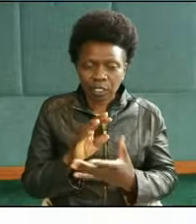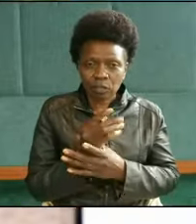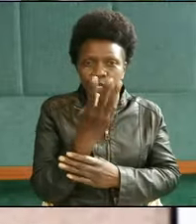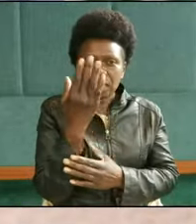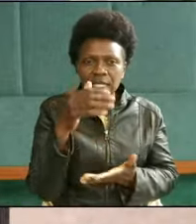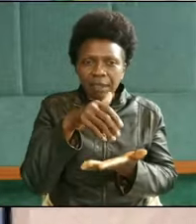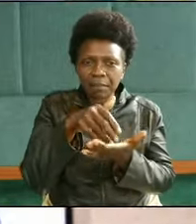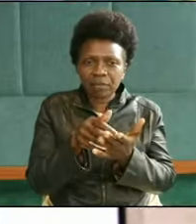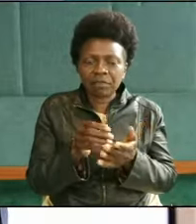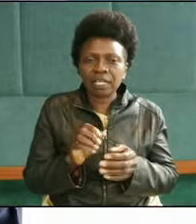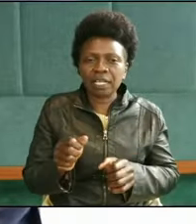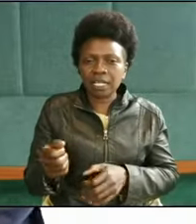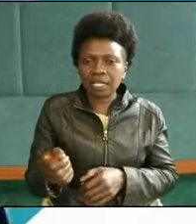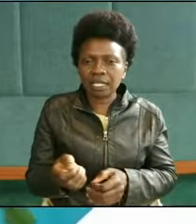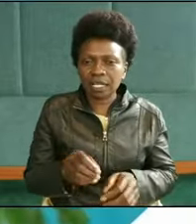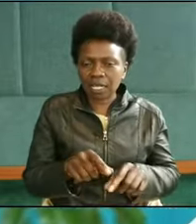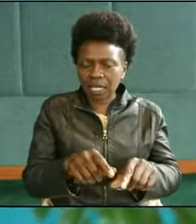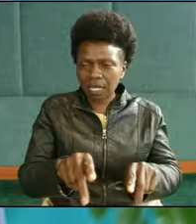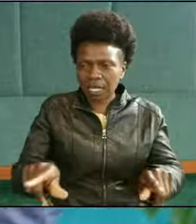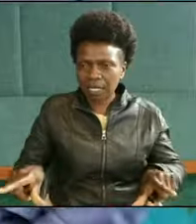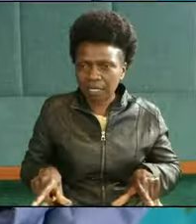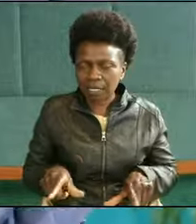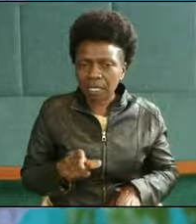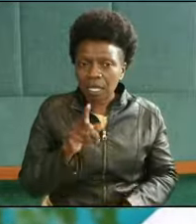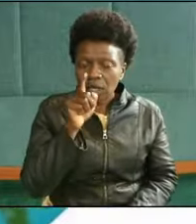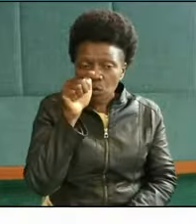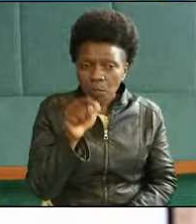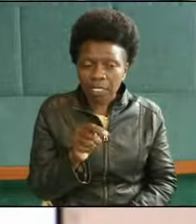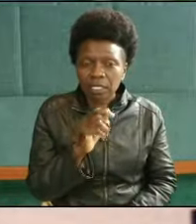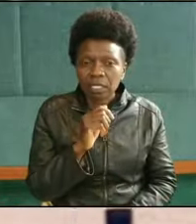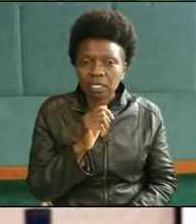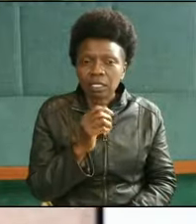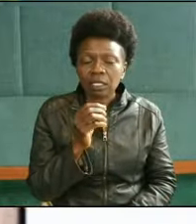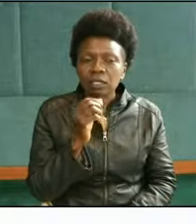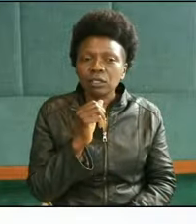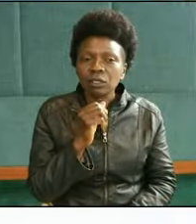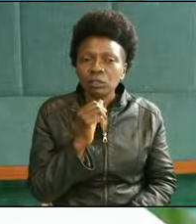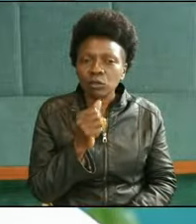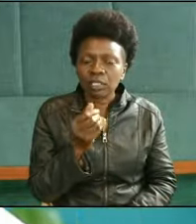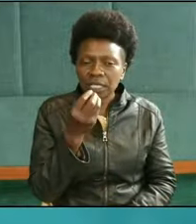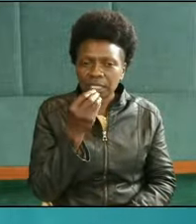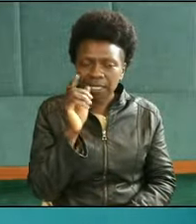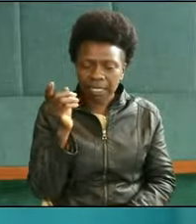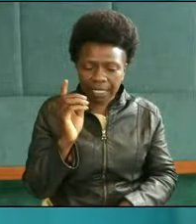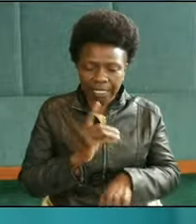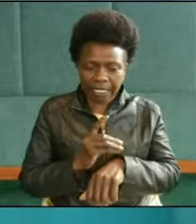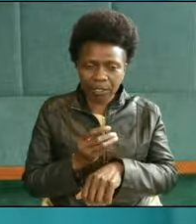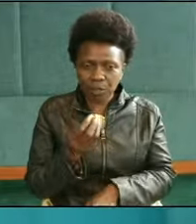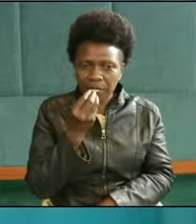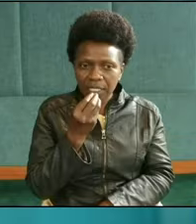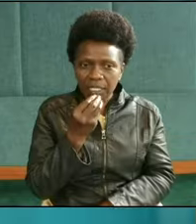garden. Thou shalt not eat it. The day you eat it, thou